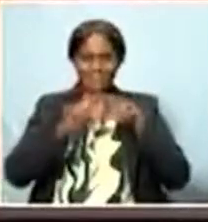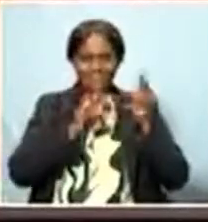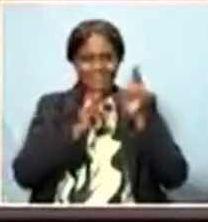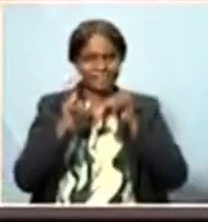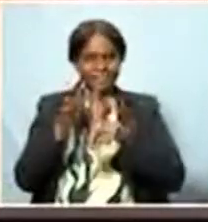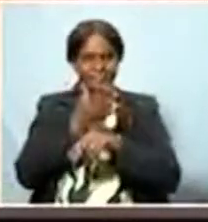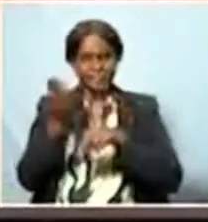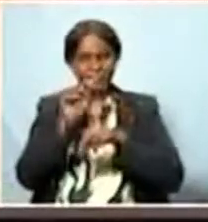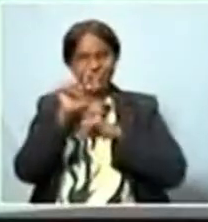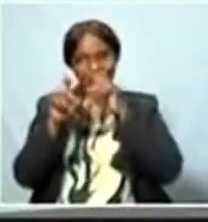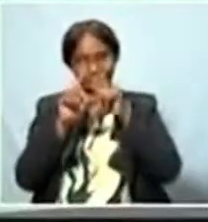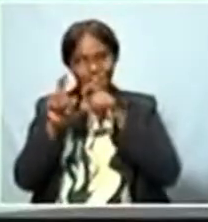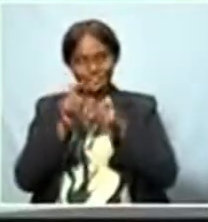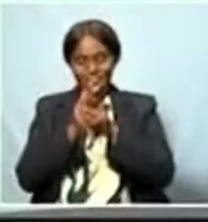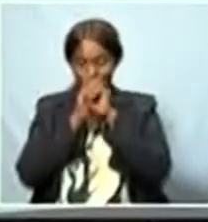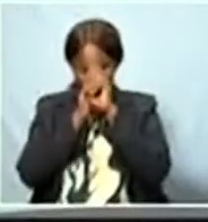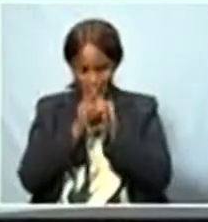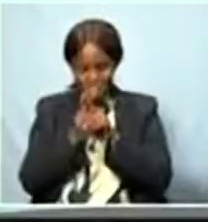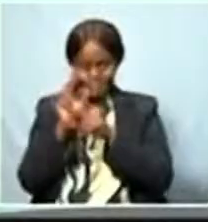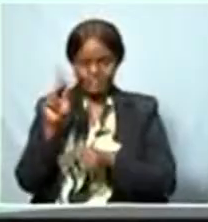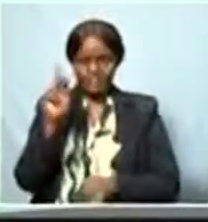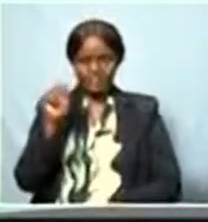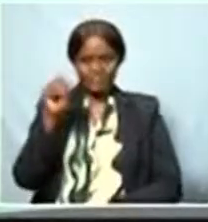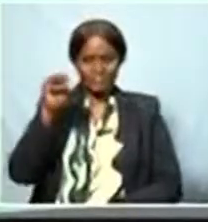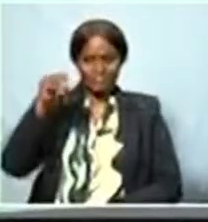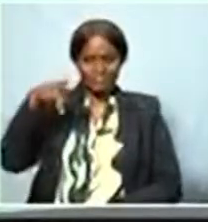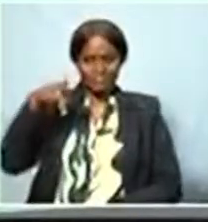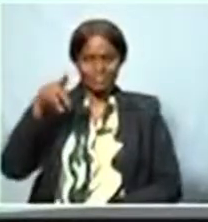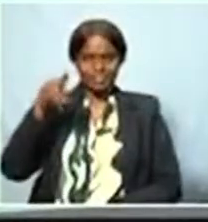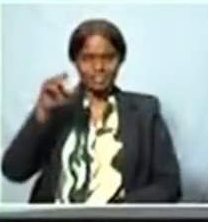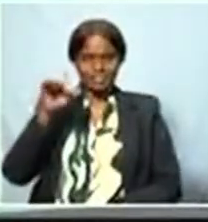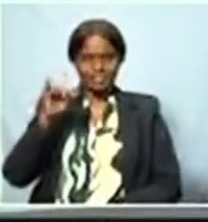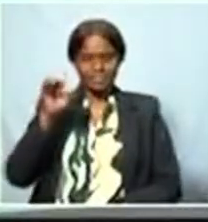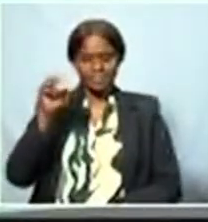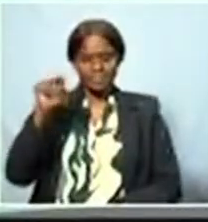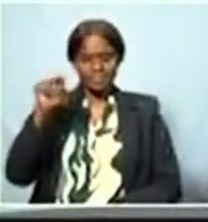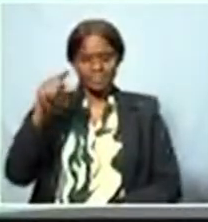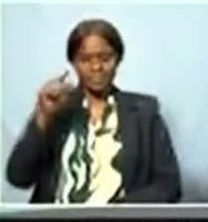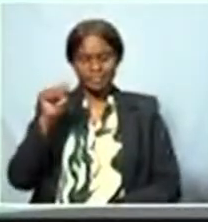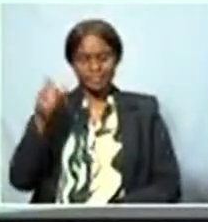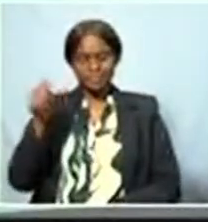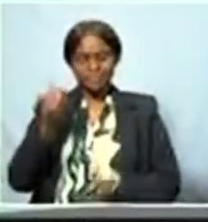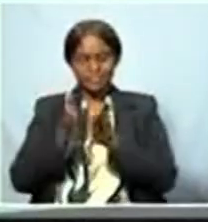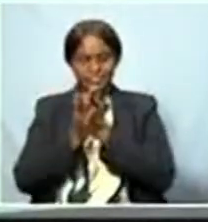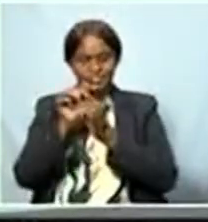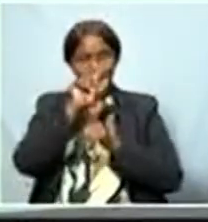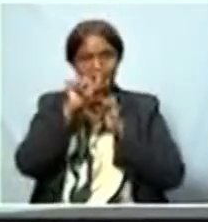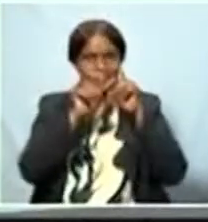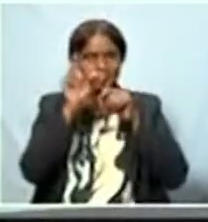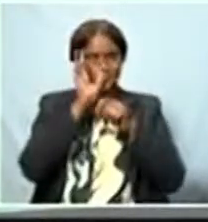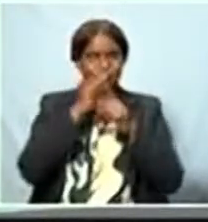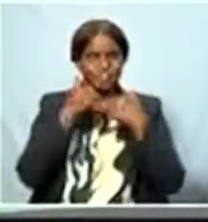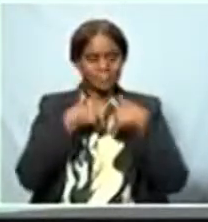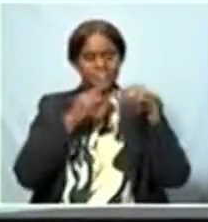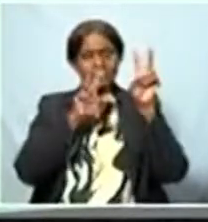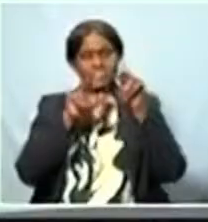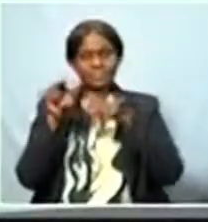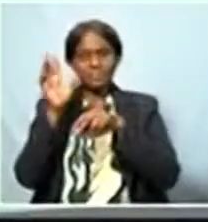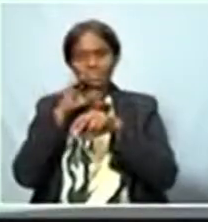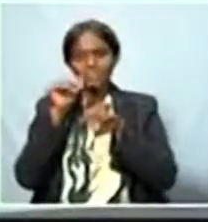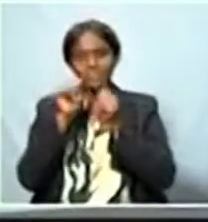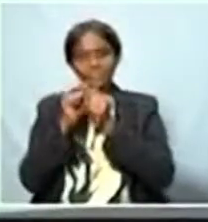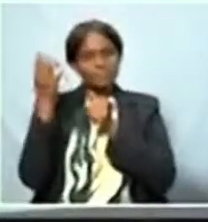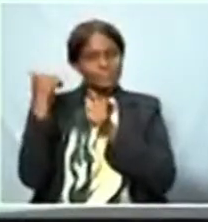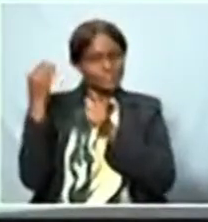question. Yes, so Honorable Pyongo, he asked a question saying he has observed in the recent past